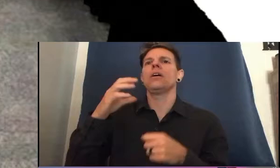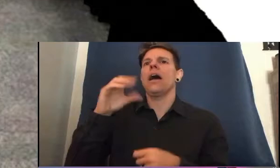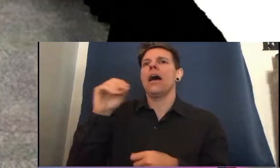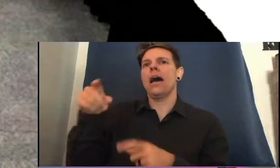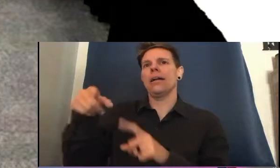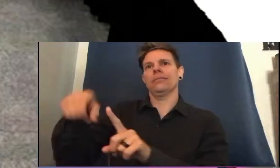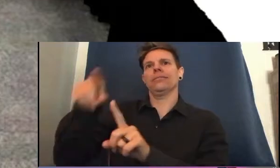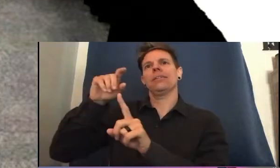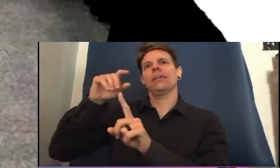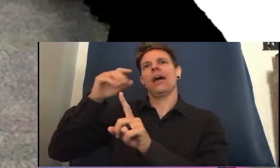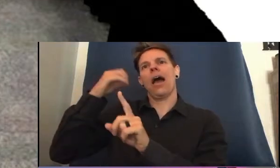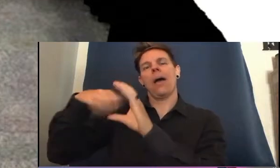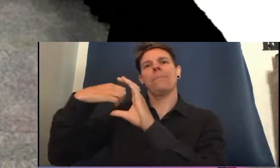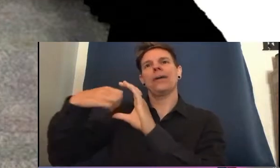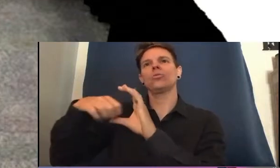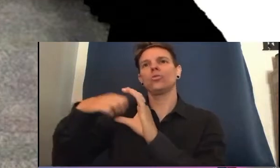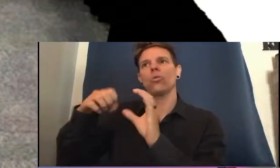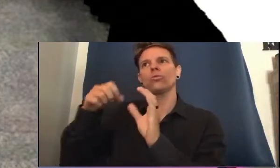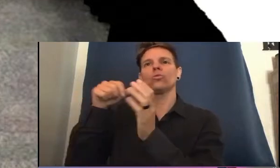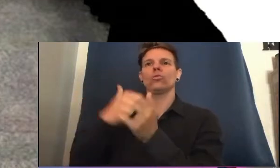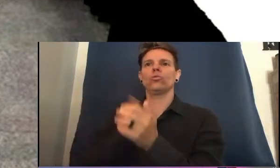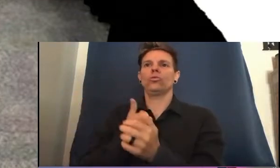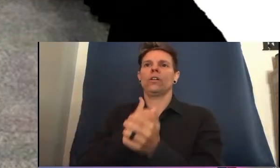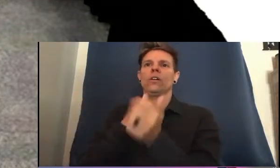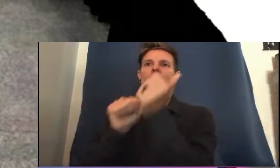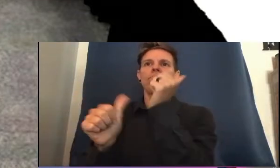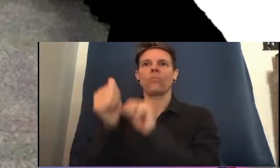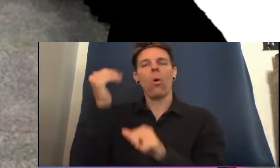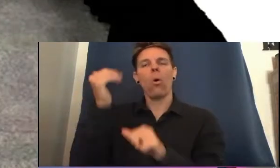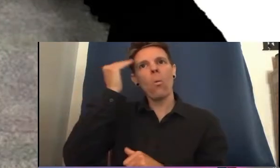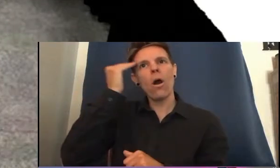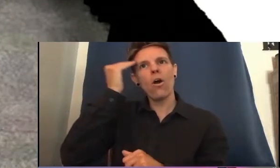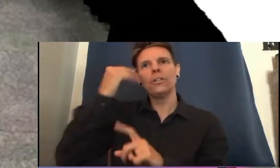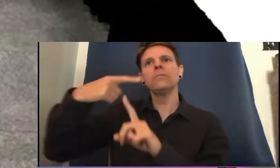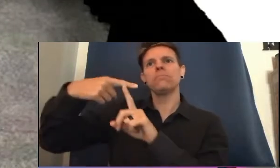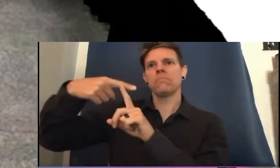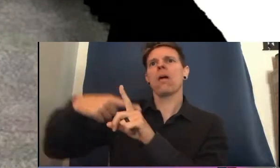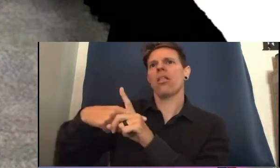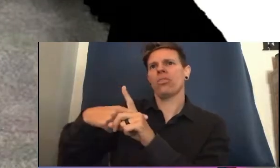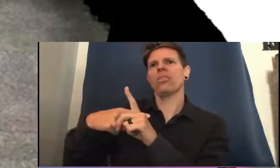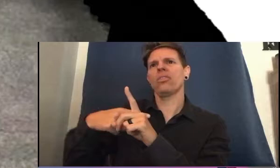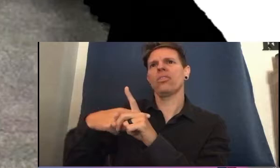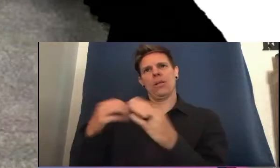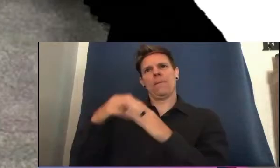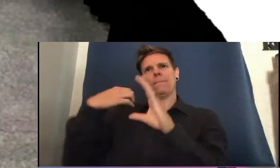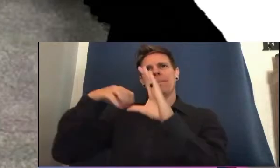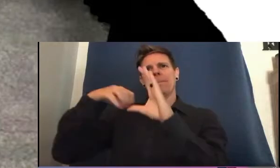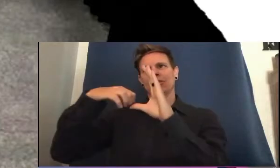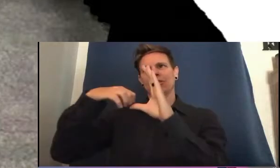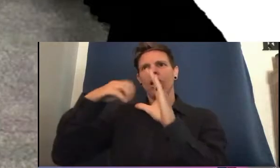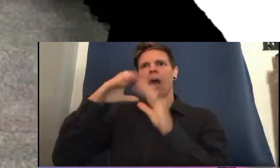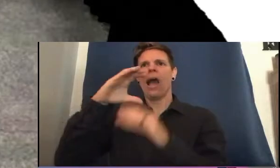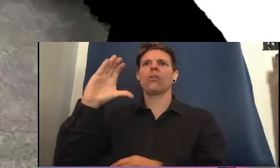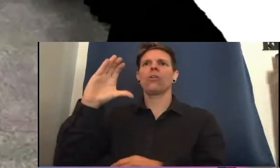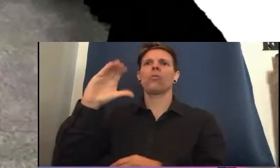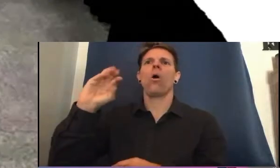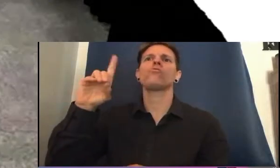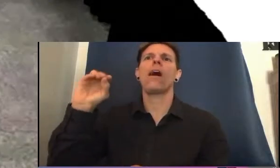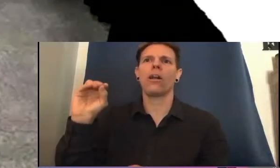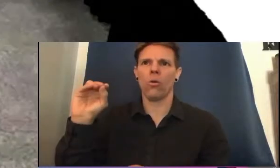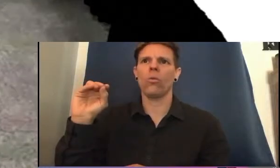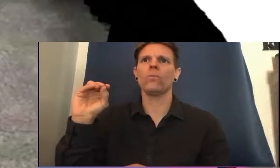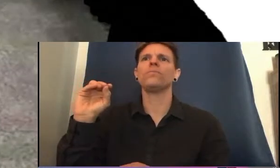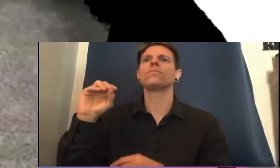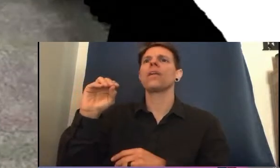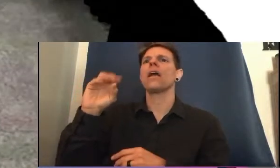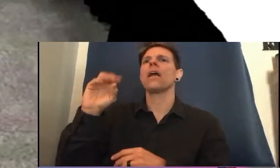County Suicide Prevention Awareness Month in El Paso County, Colorado. And the El Paso County Board of Health